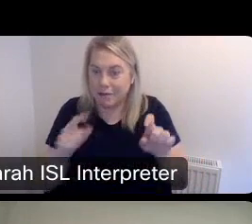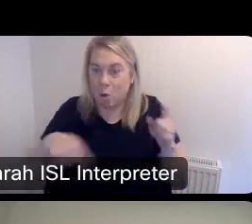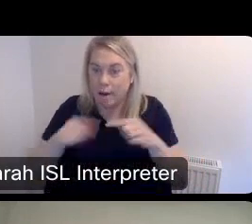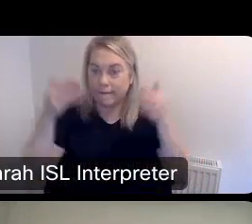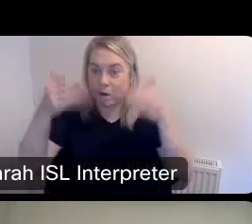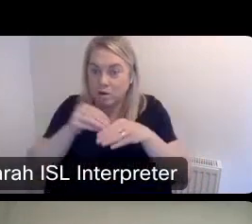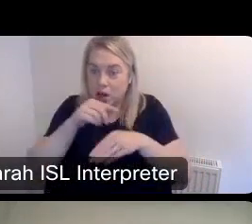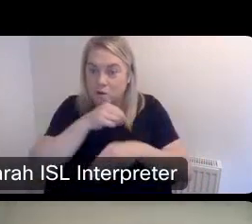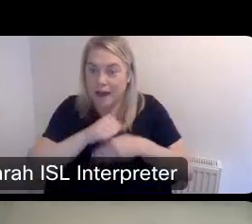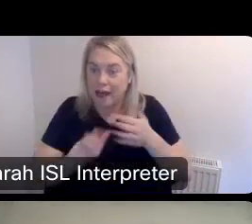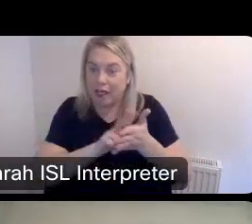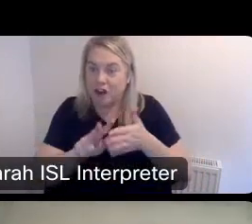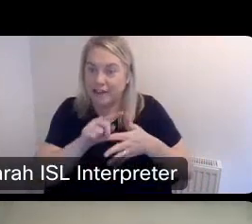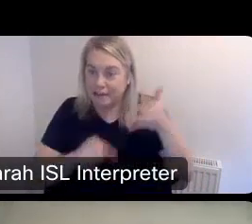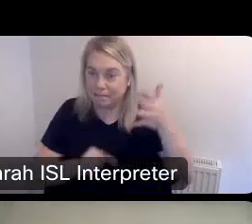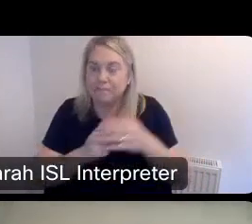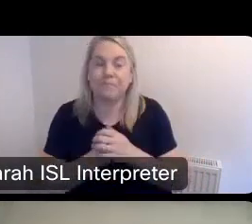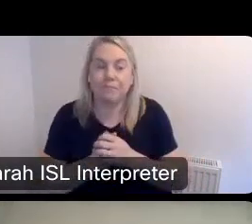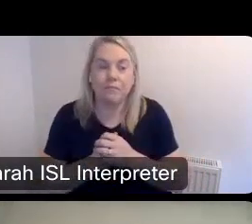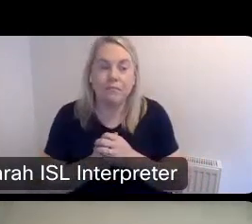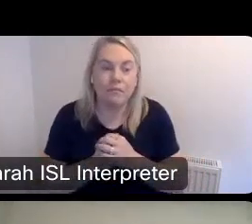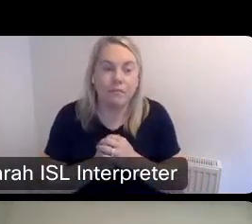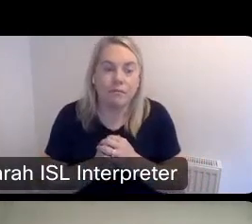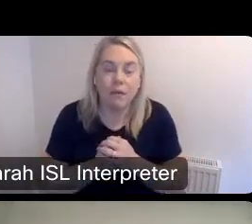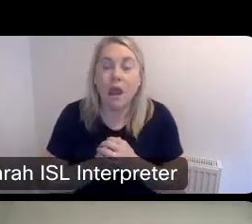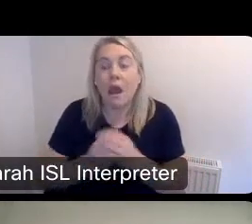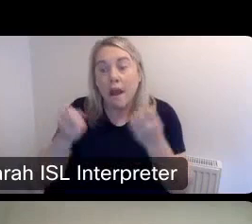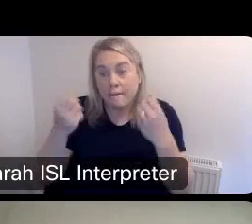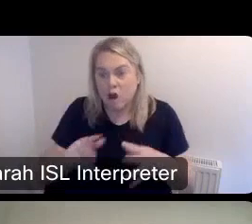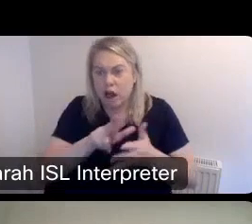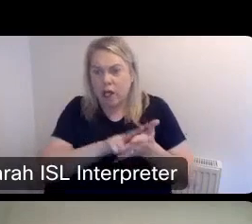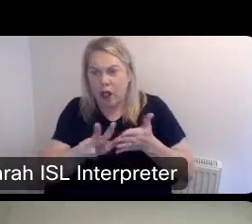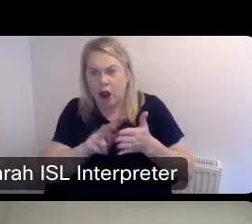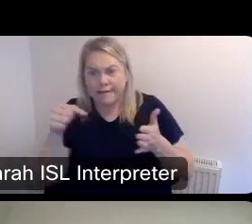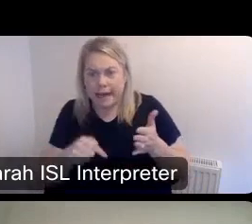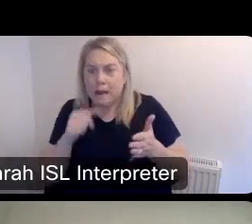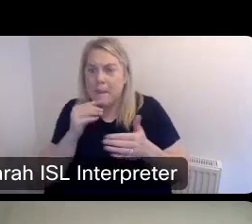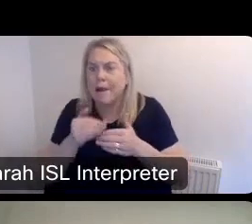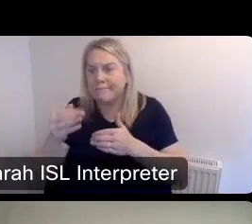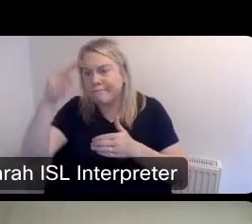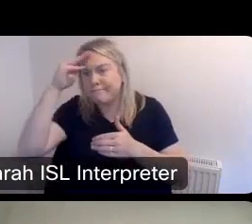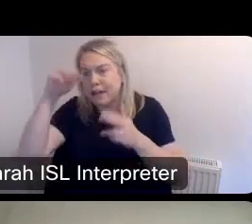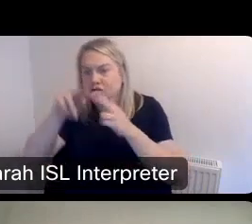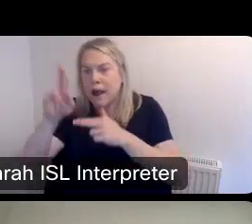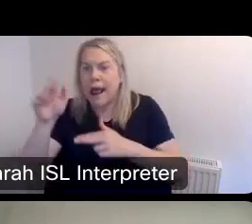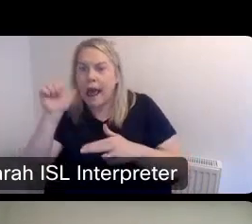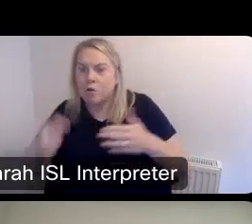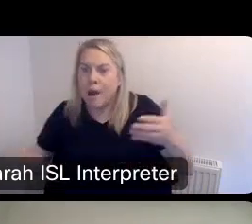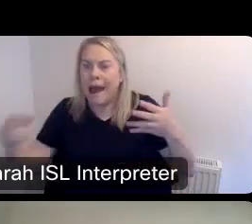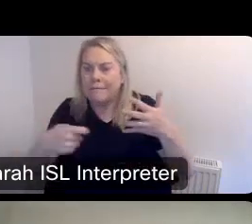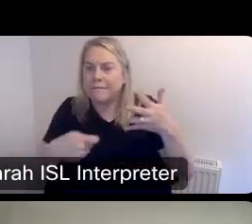today. The Minister does have the right to add to that list through regulation in the future.